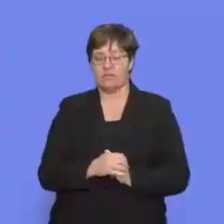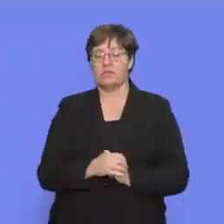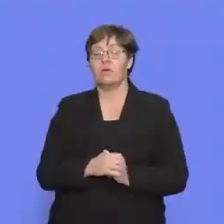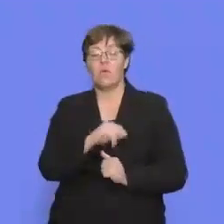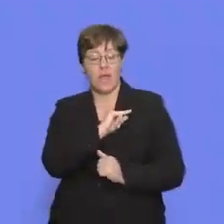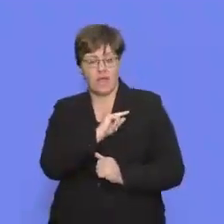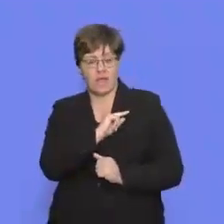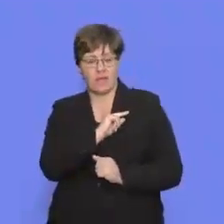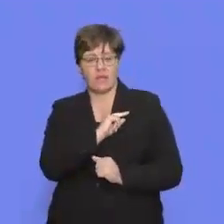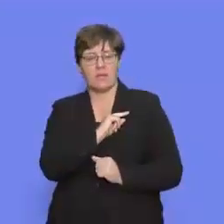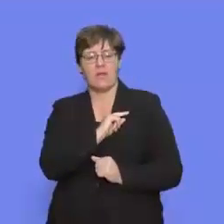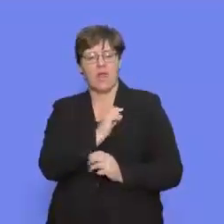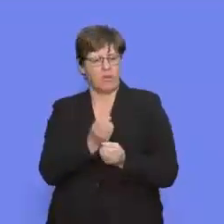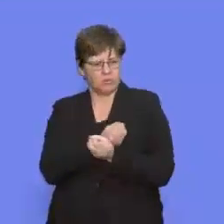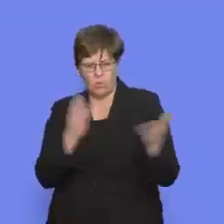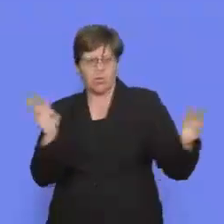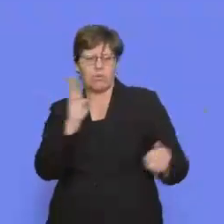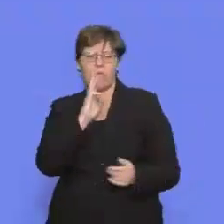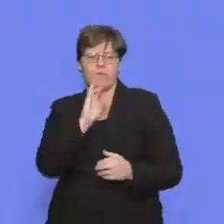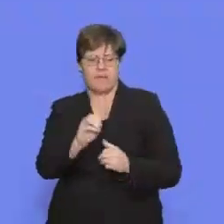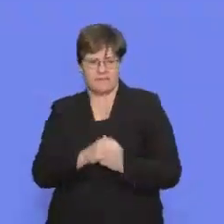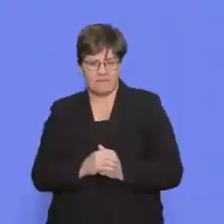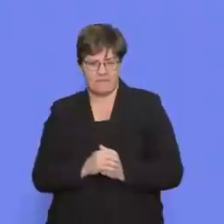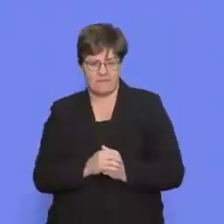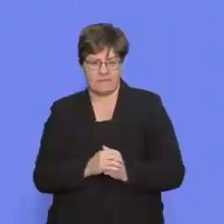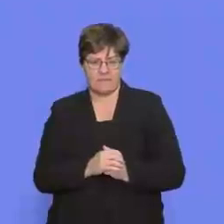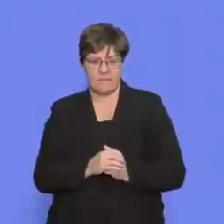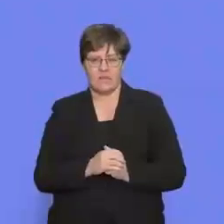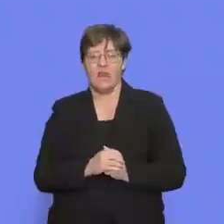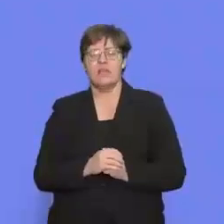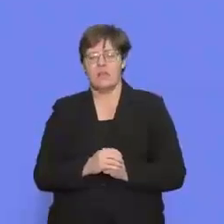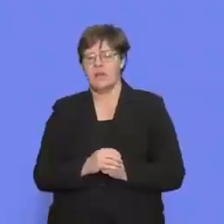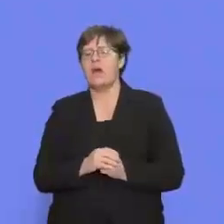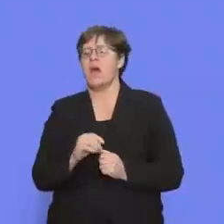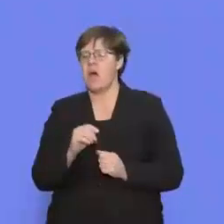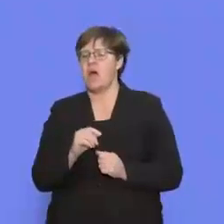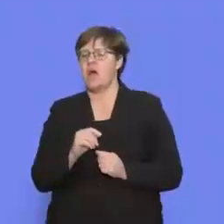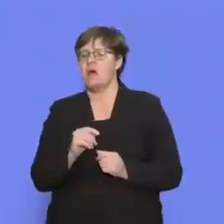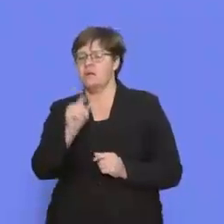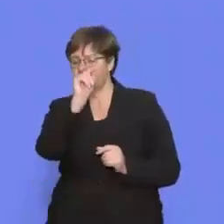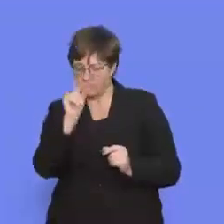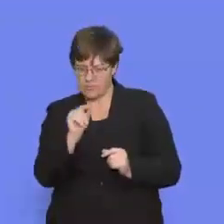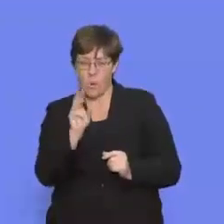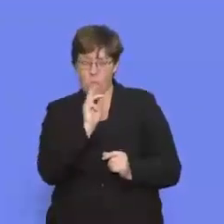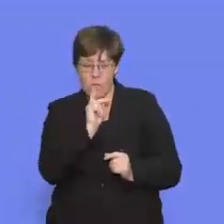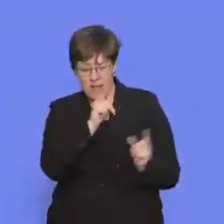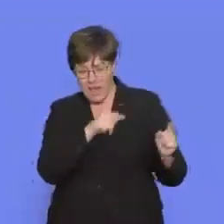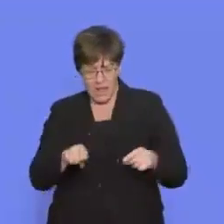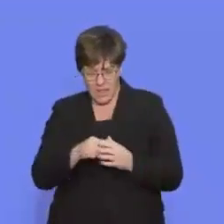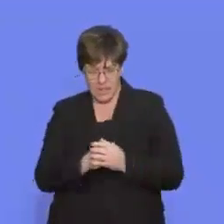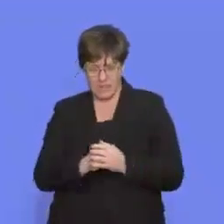system. Then the permeability of collecting ducts and the distal convoluted tubules